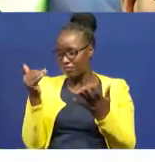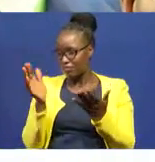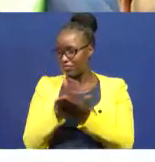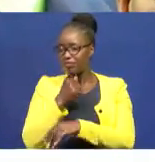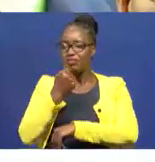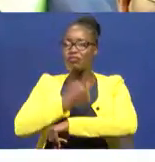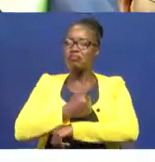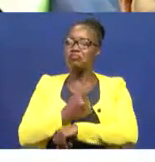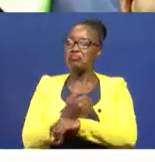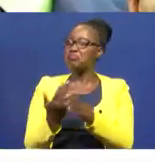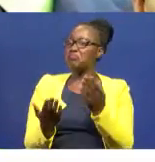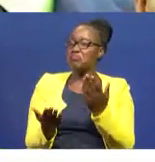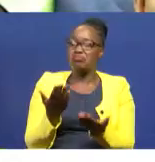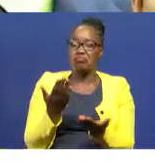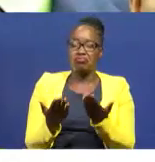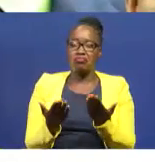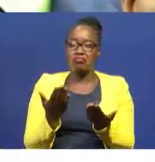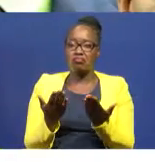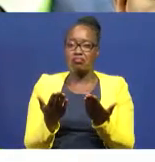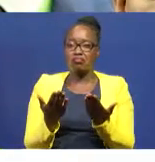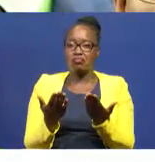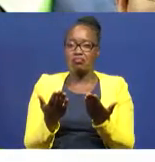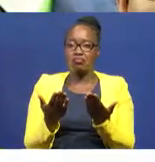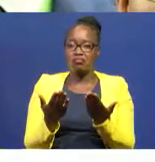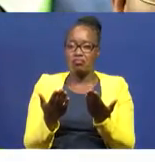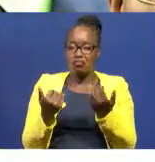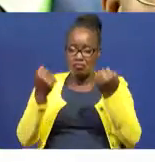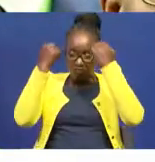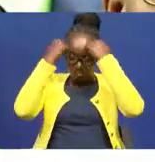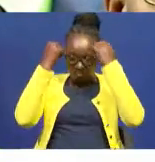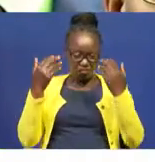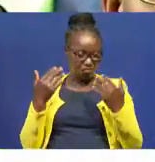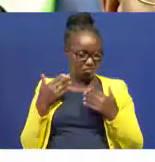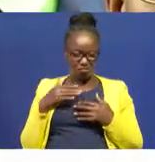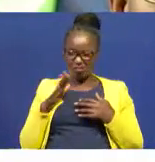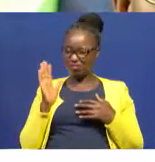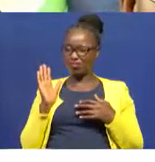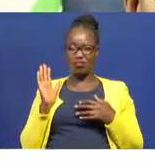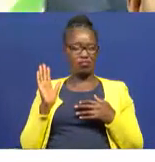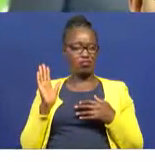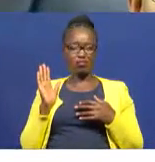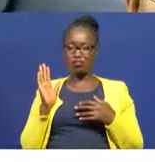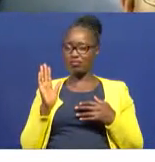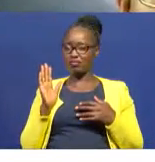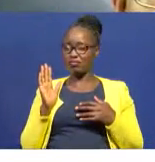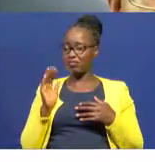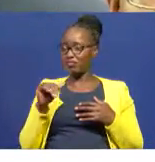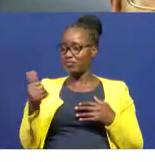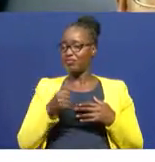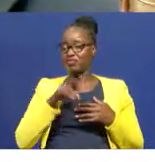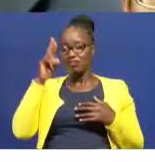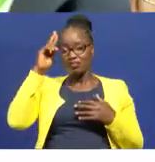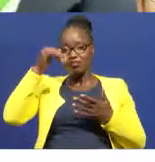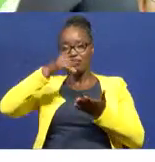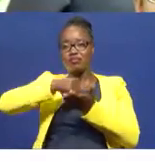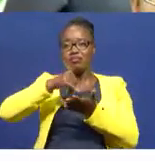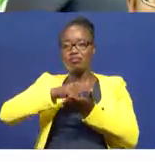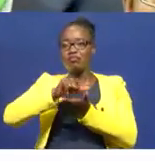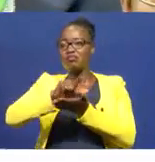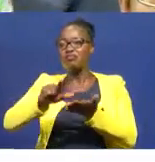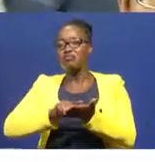schools, maybe the learners do not prefer them, and other reasons, including